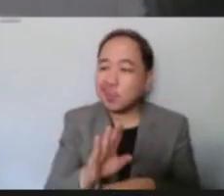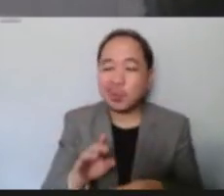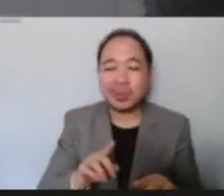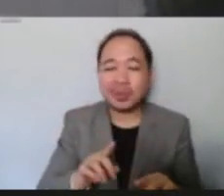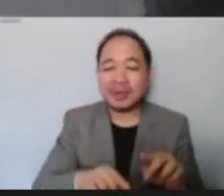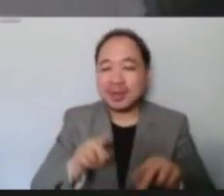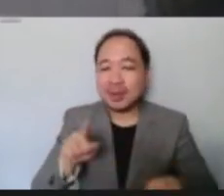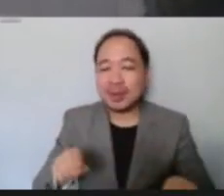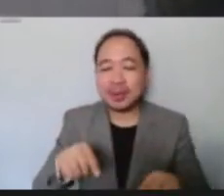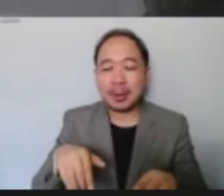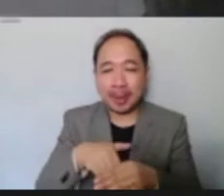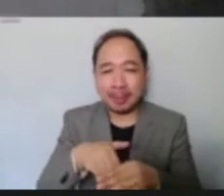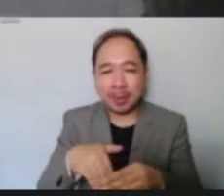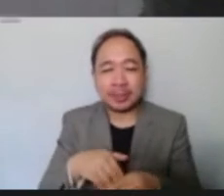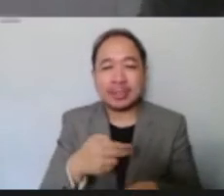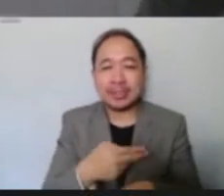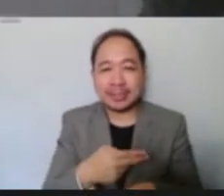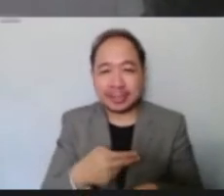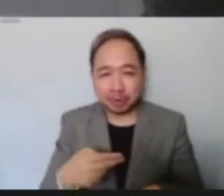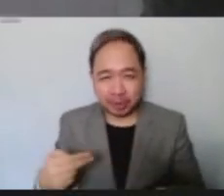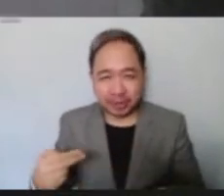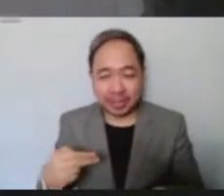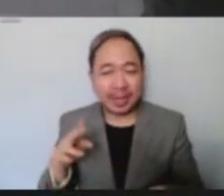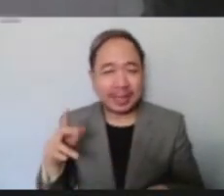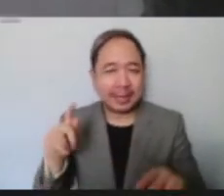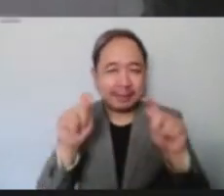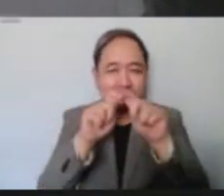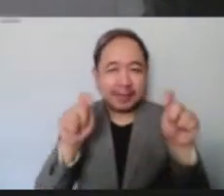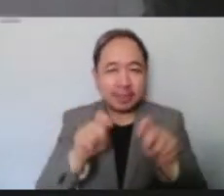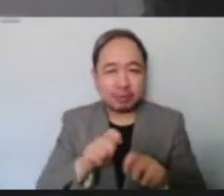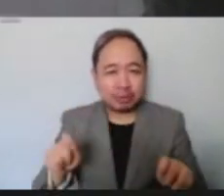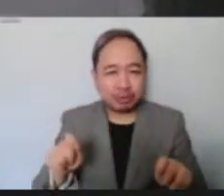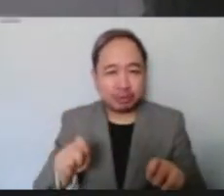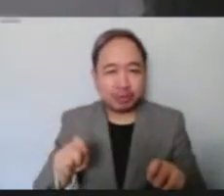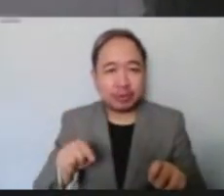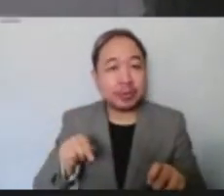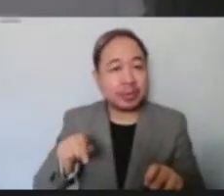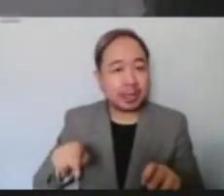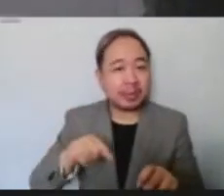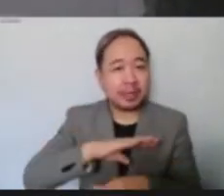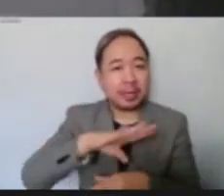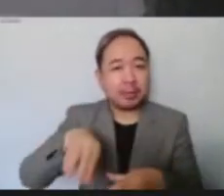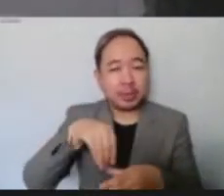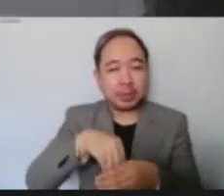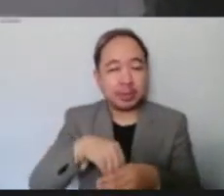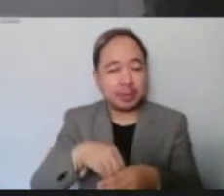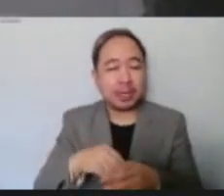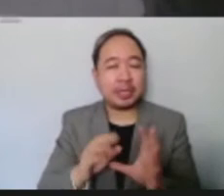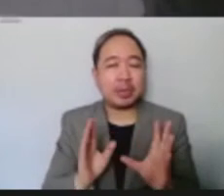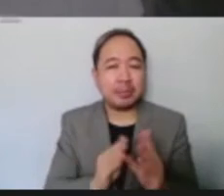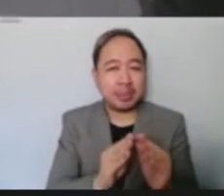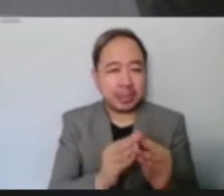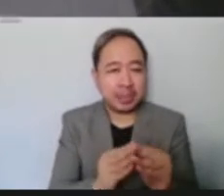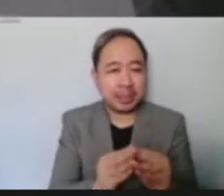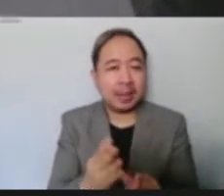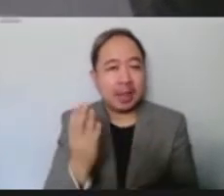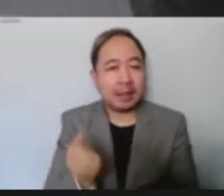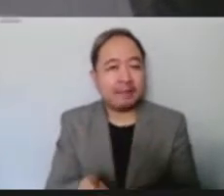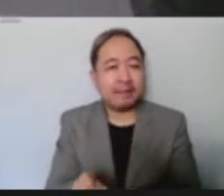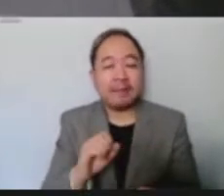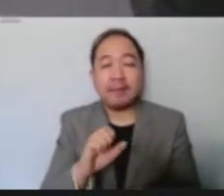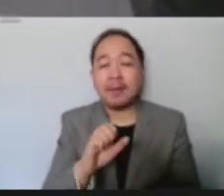Indonesia and the Russian Federation for their participation in the working group meetings you have document ASCAP